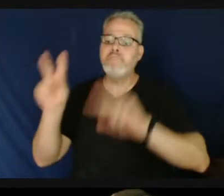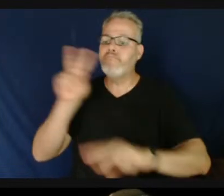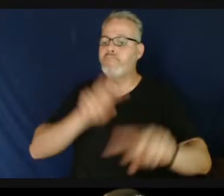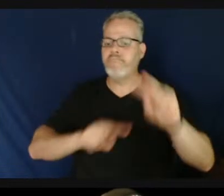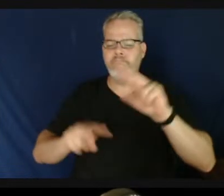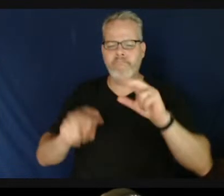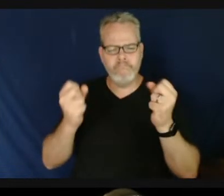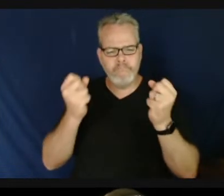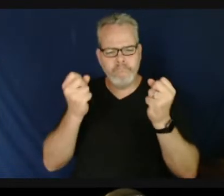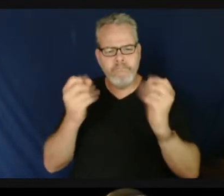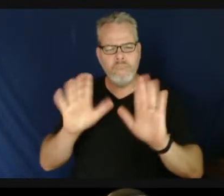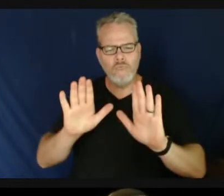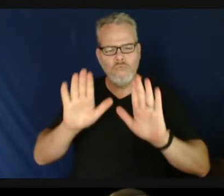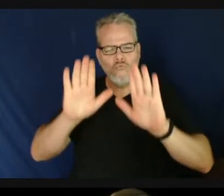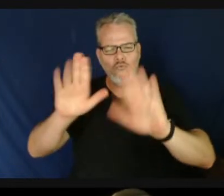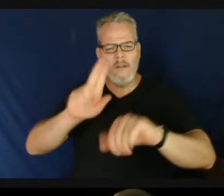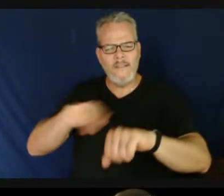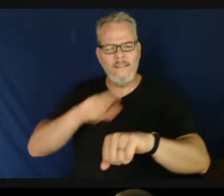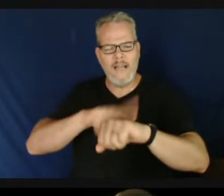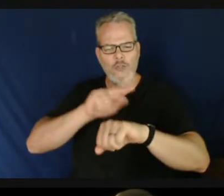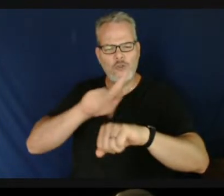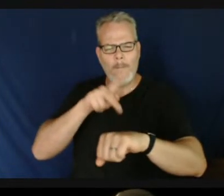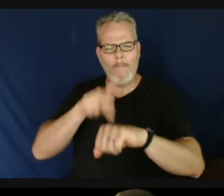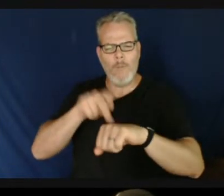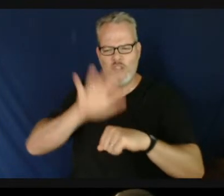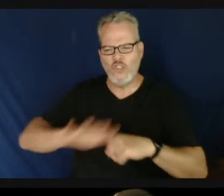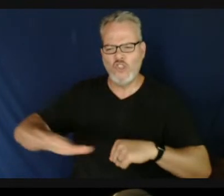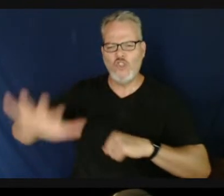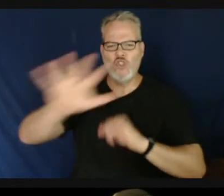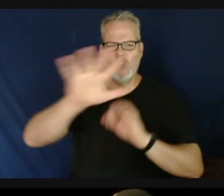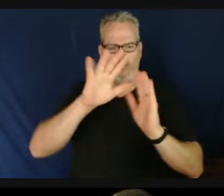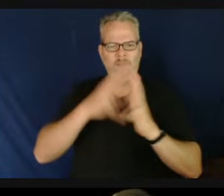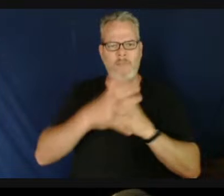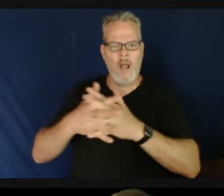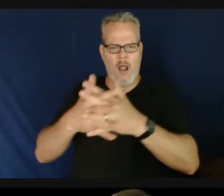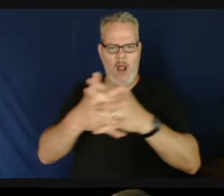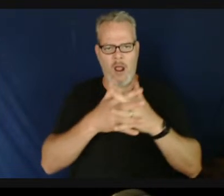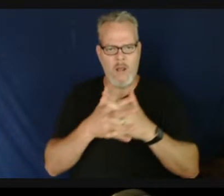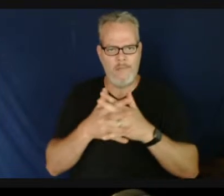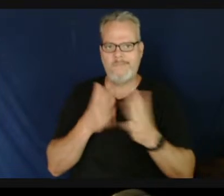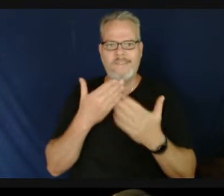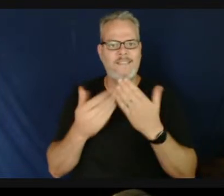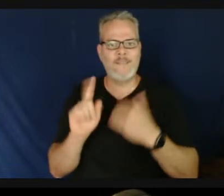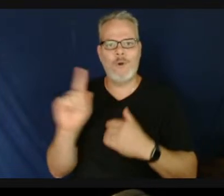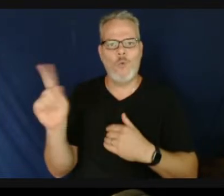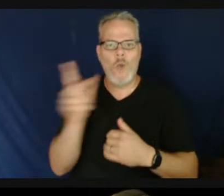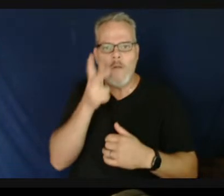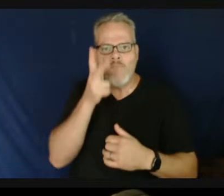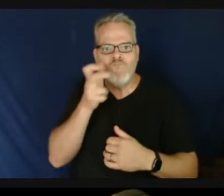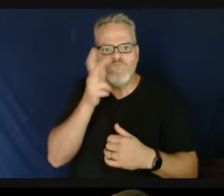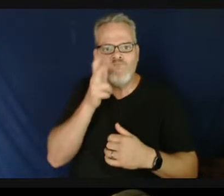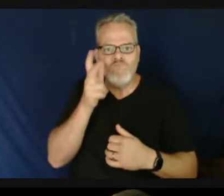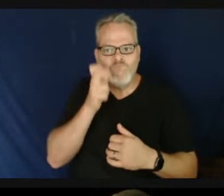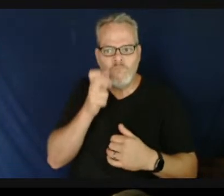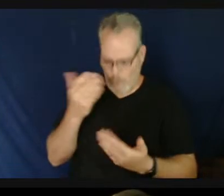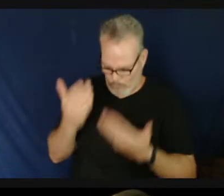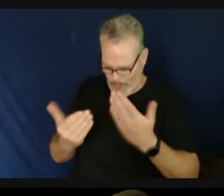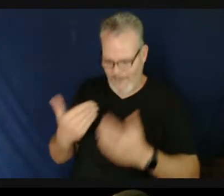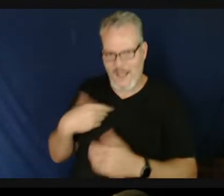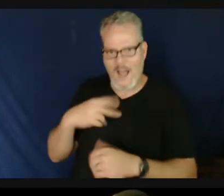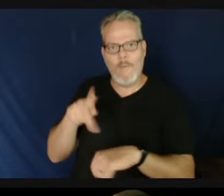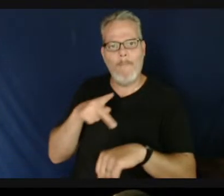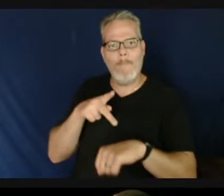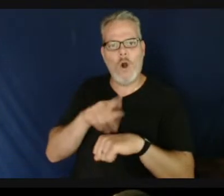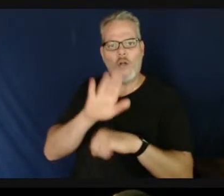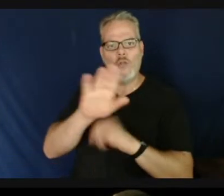many great national parks in the country that no matter where you're listening to this from, you probably have a park in your state.